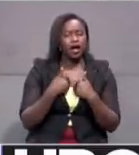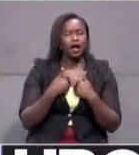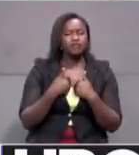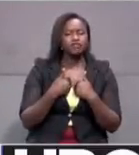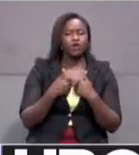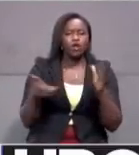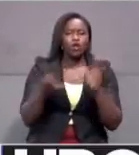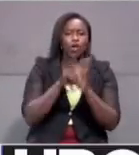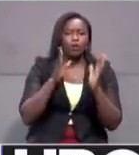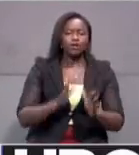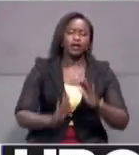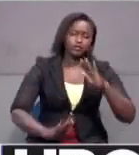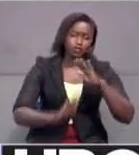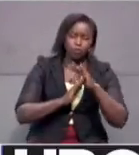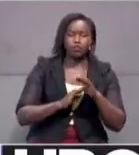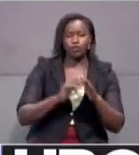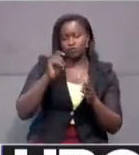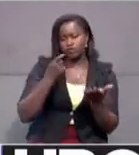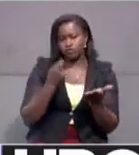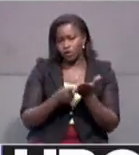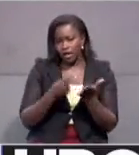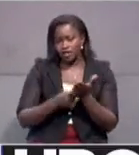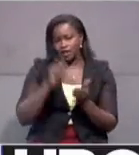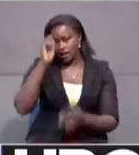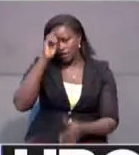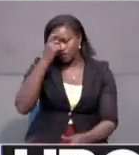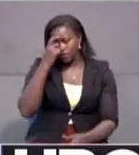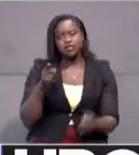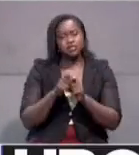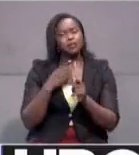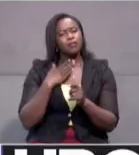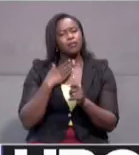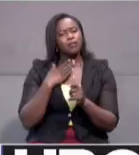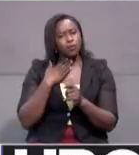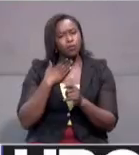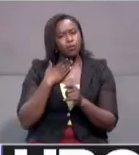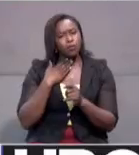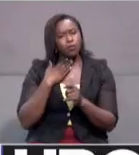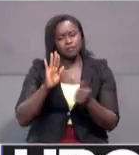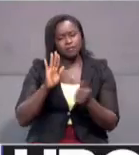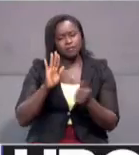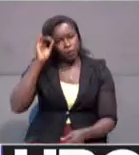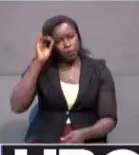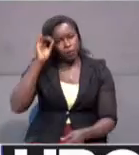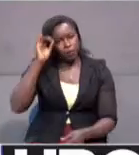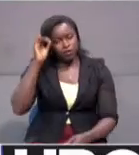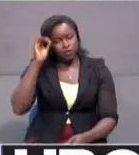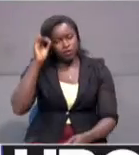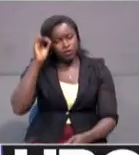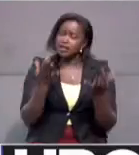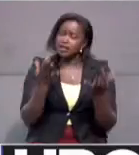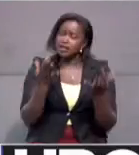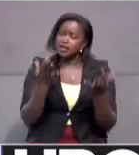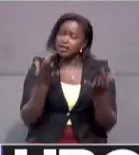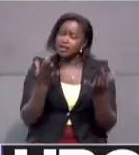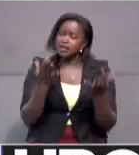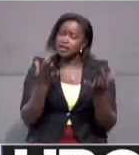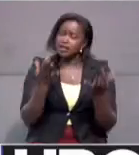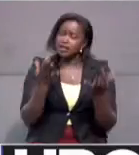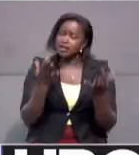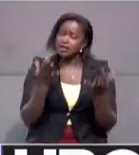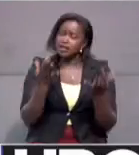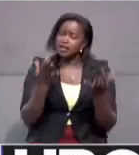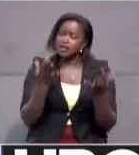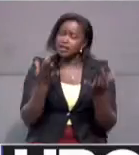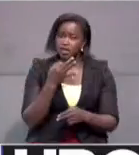trust very well. I would like to get his opinion. For anything, right now, Speaker, where you are merging